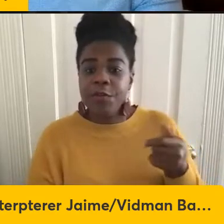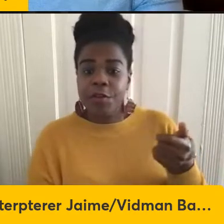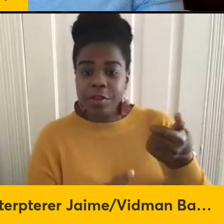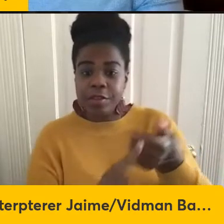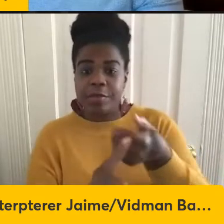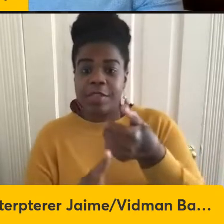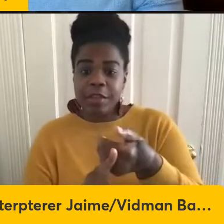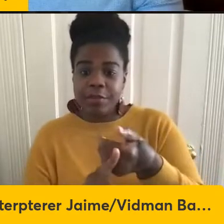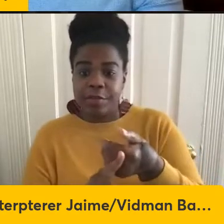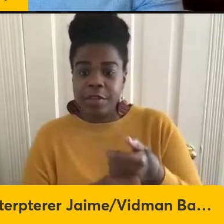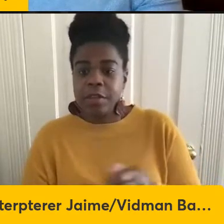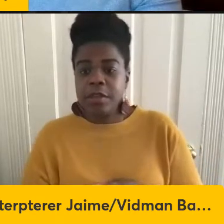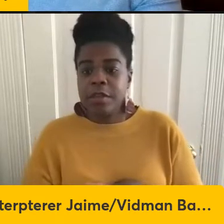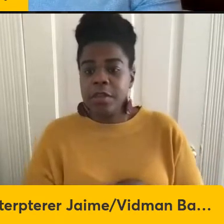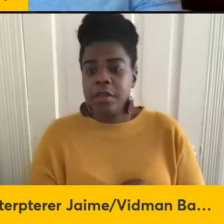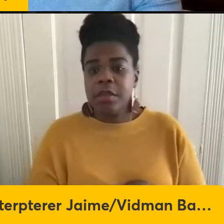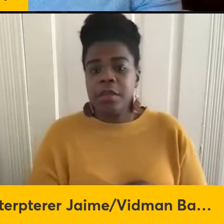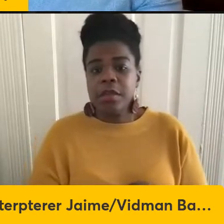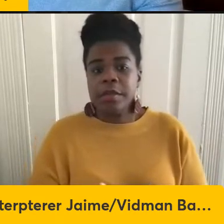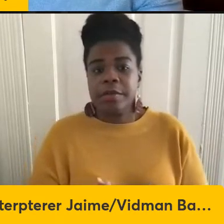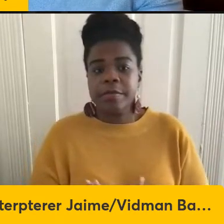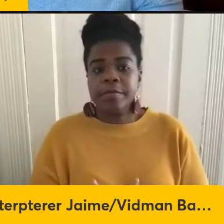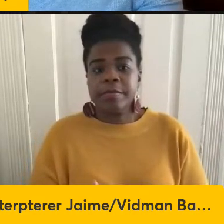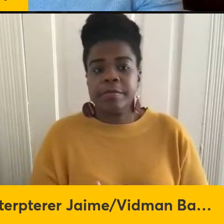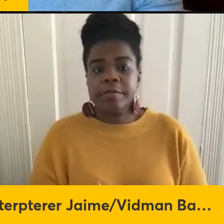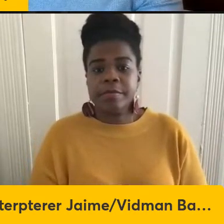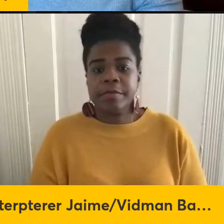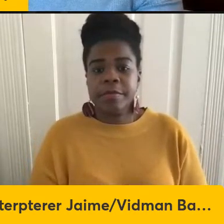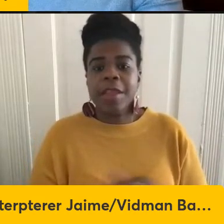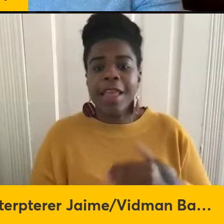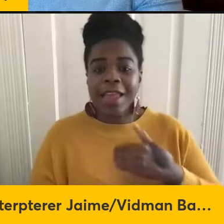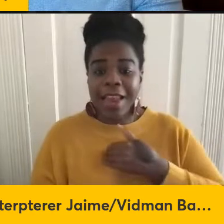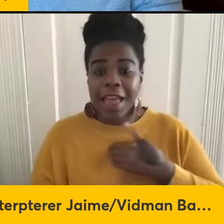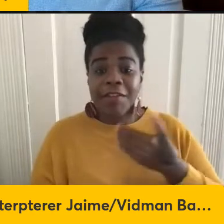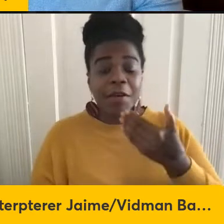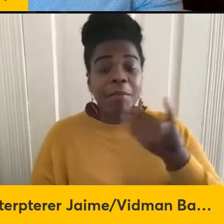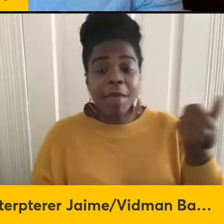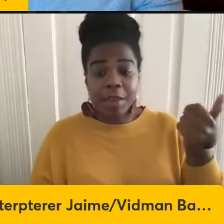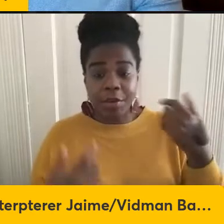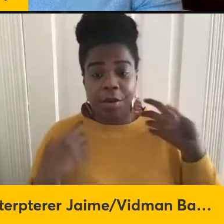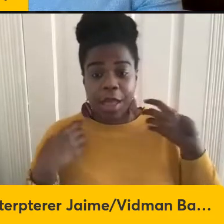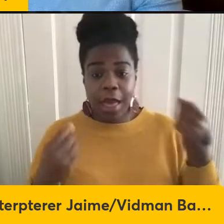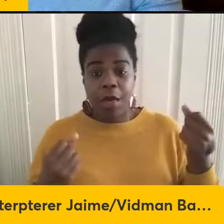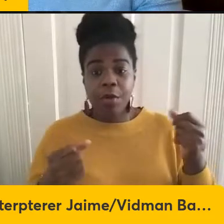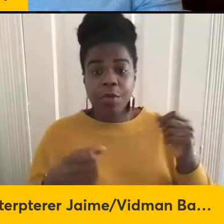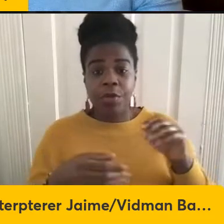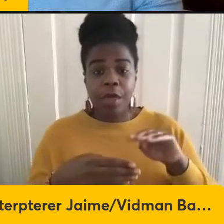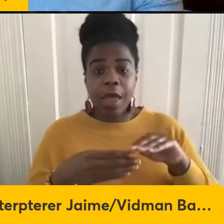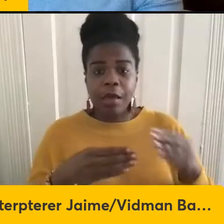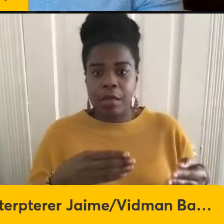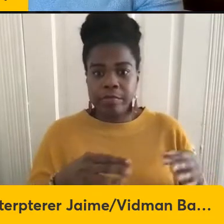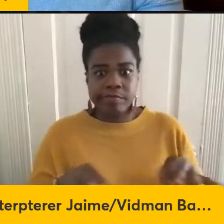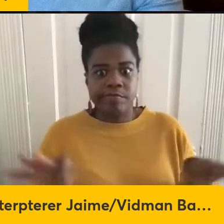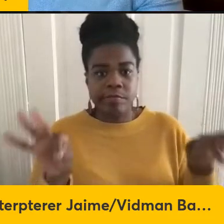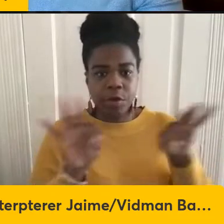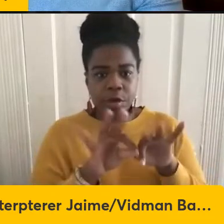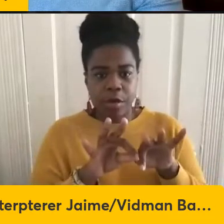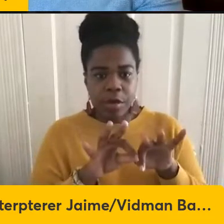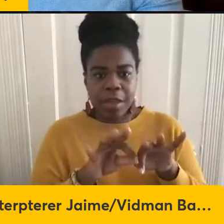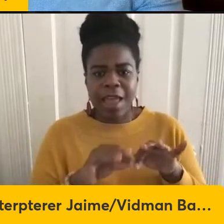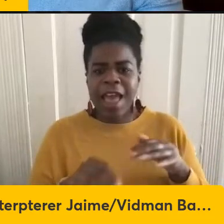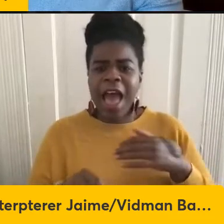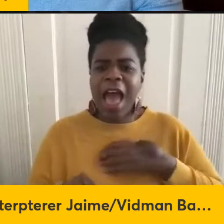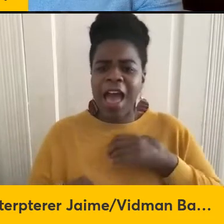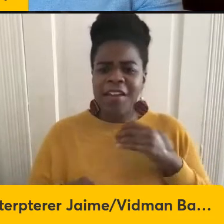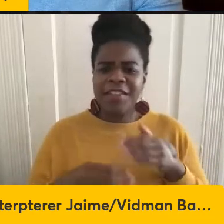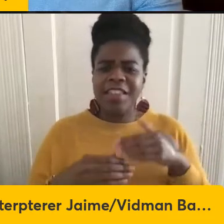and to just have better health outcomes is so critical. I'm going to pose this next